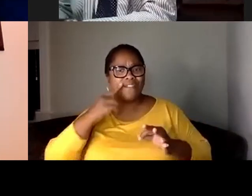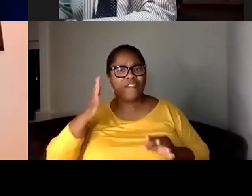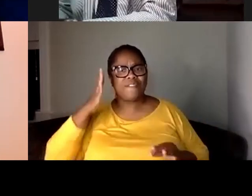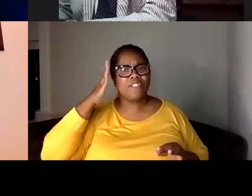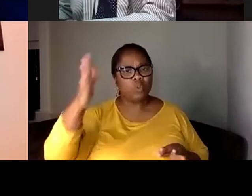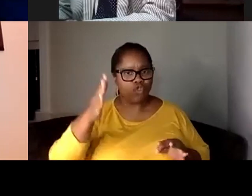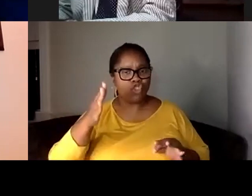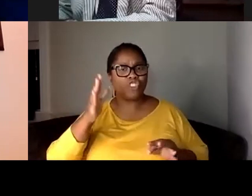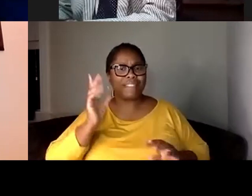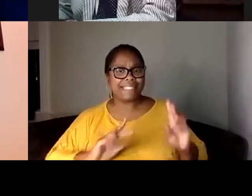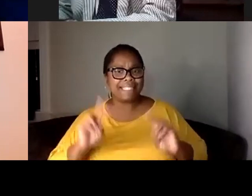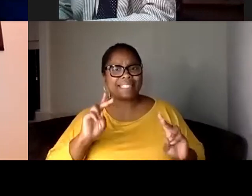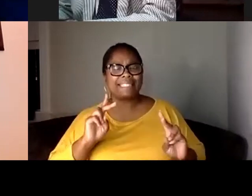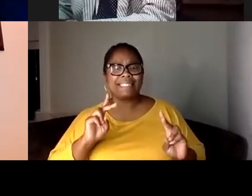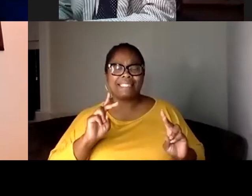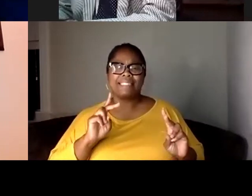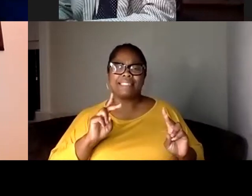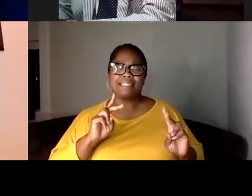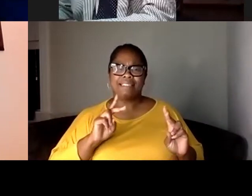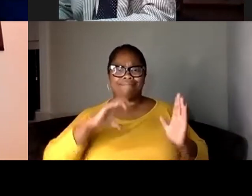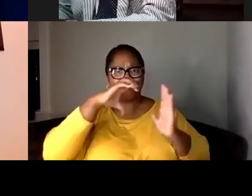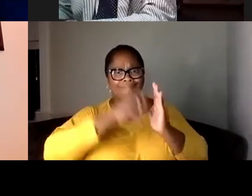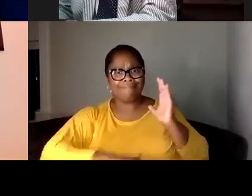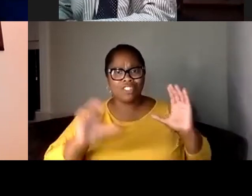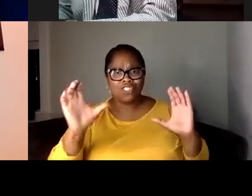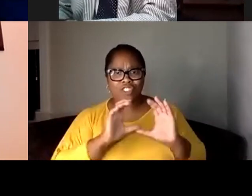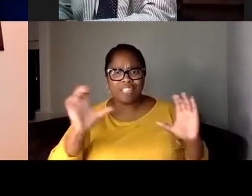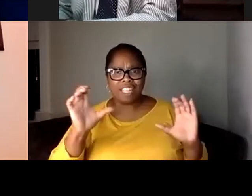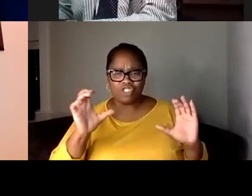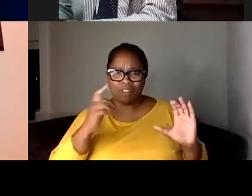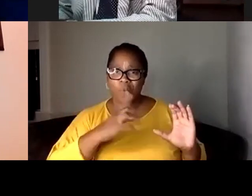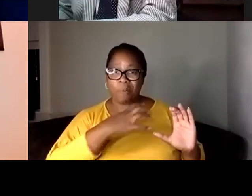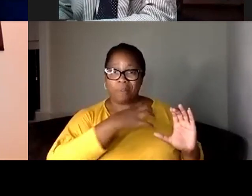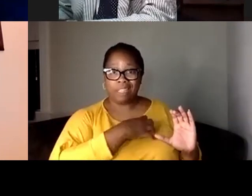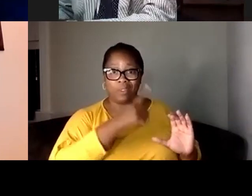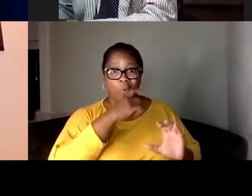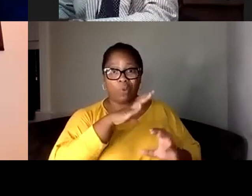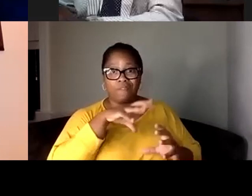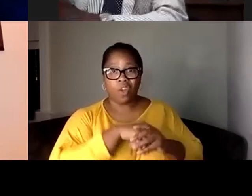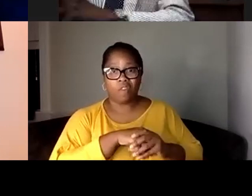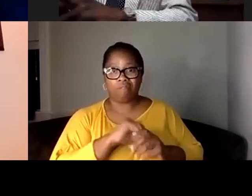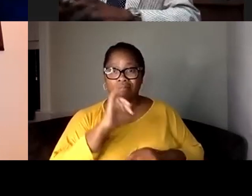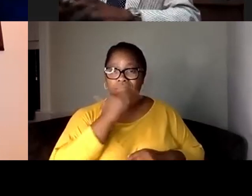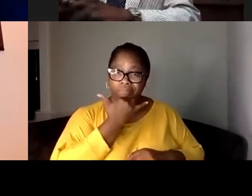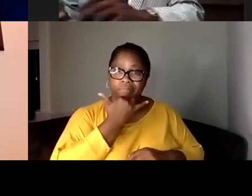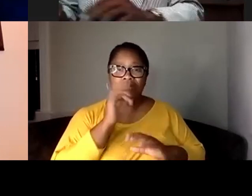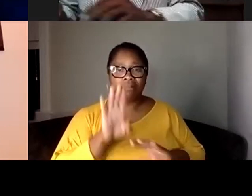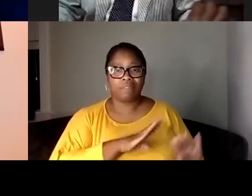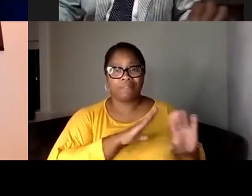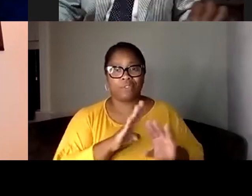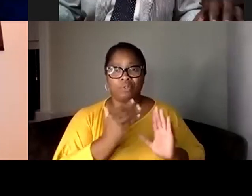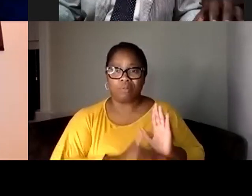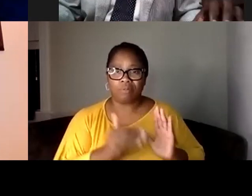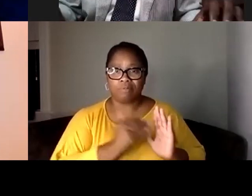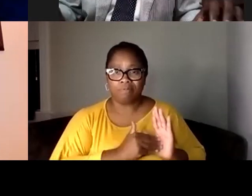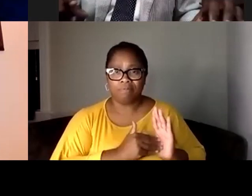there's decertification of police officers who are engaging in misconduct repeatedly. Thank you, Aloe.